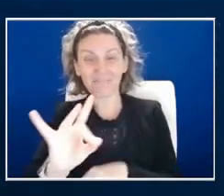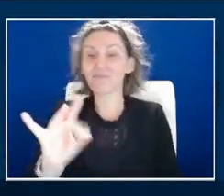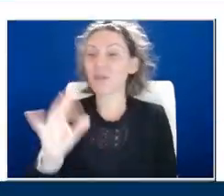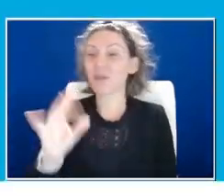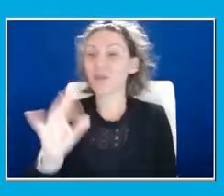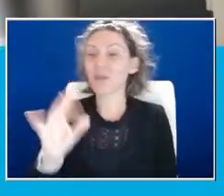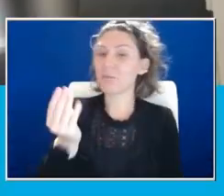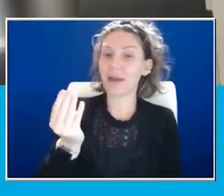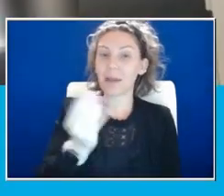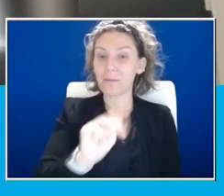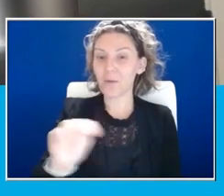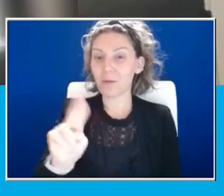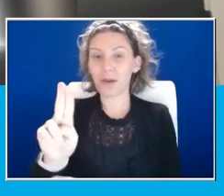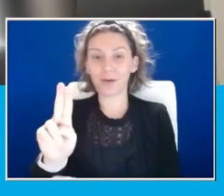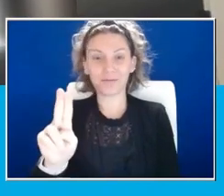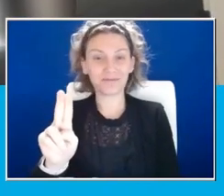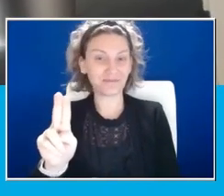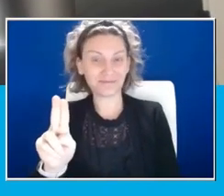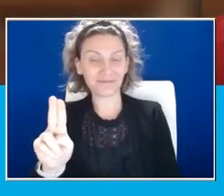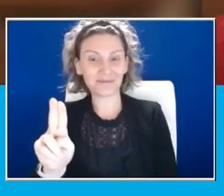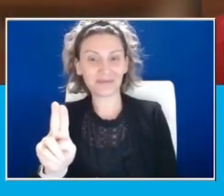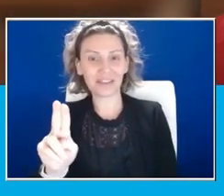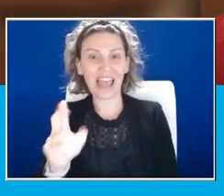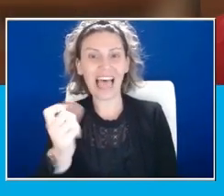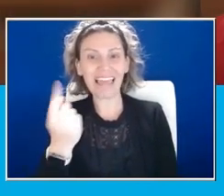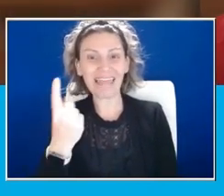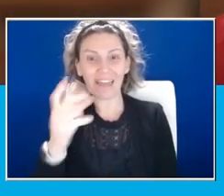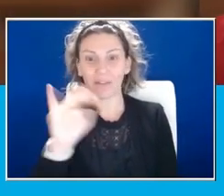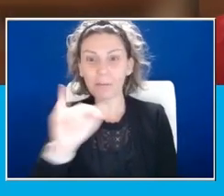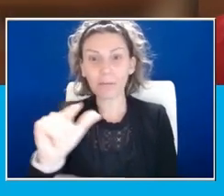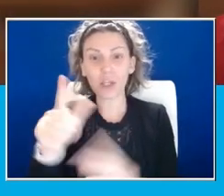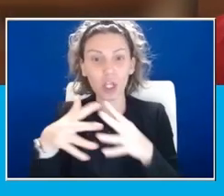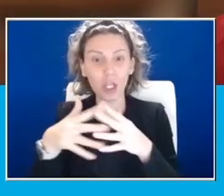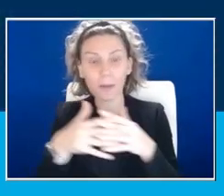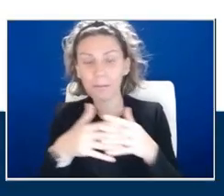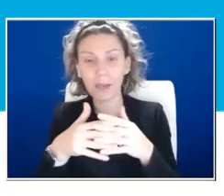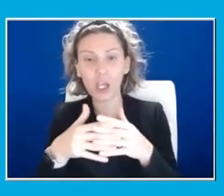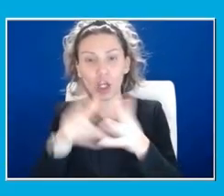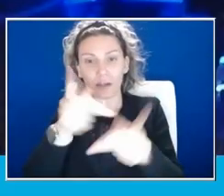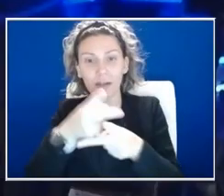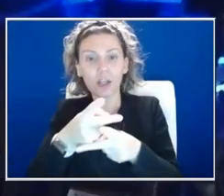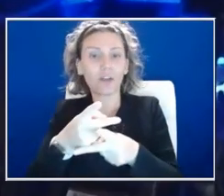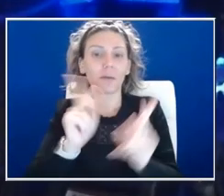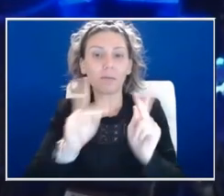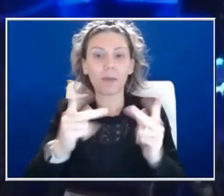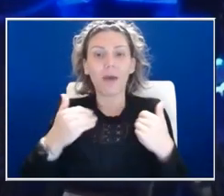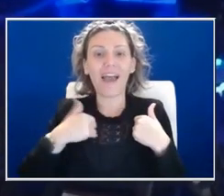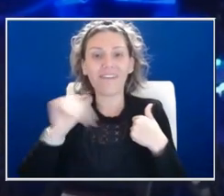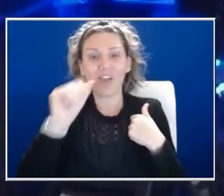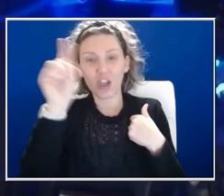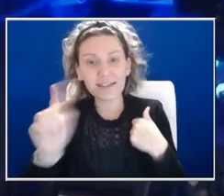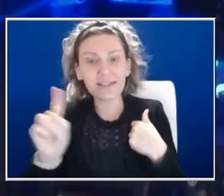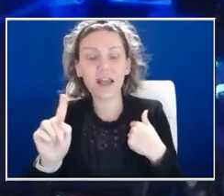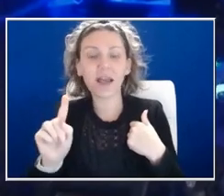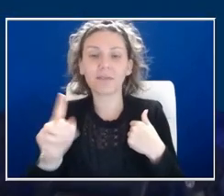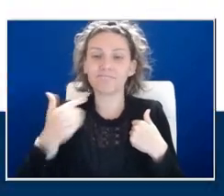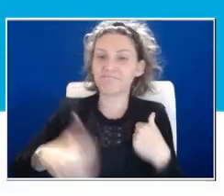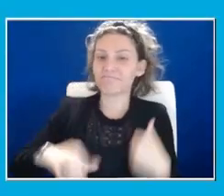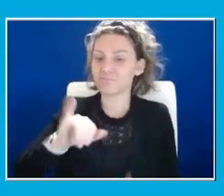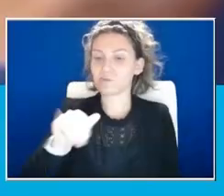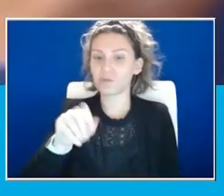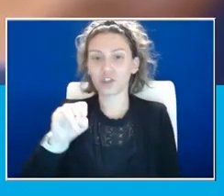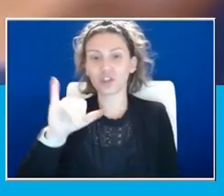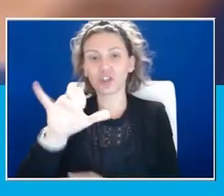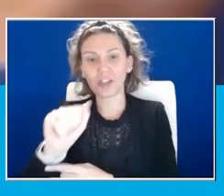Medical Update. 11 million Americans are caring for loved ones with Alzheimer's. I'm Jessica Lovell. On the next Morning Medical Update,